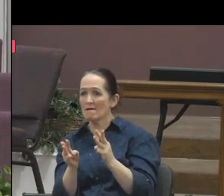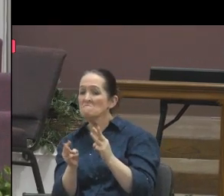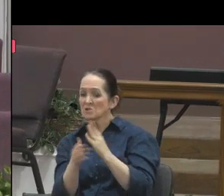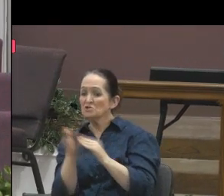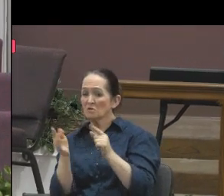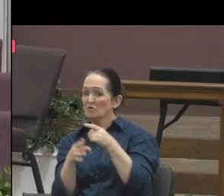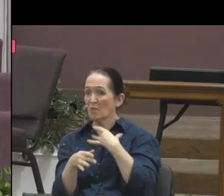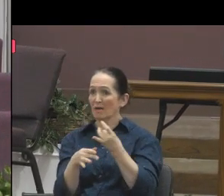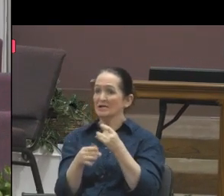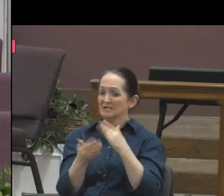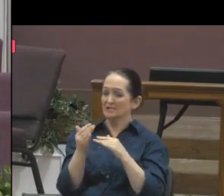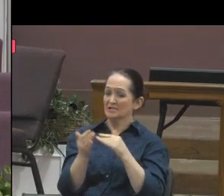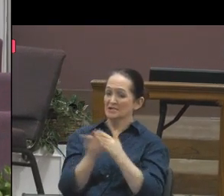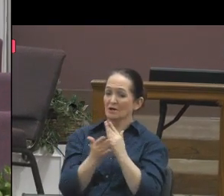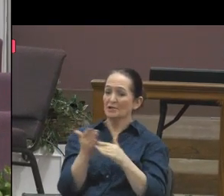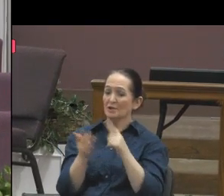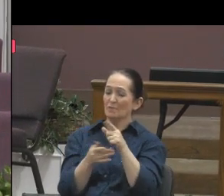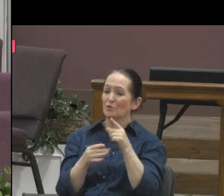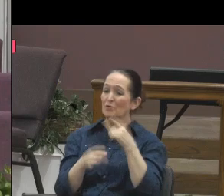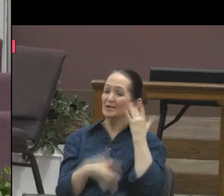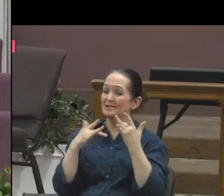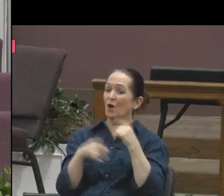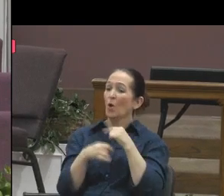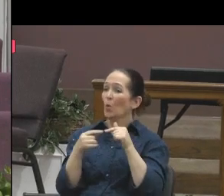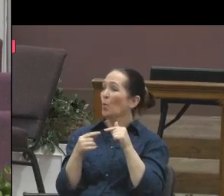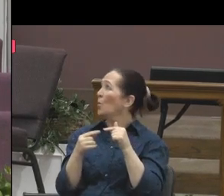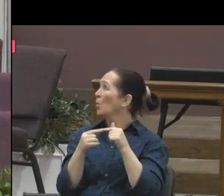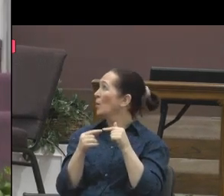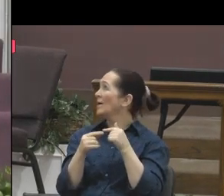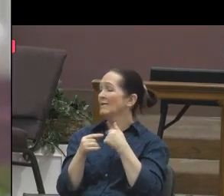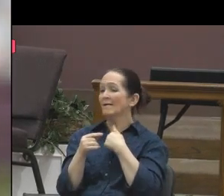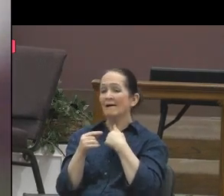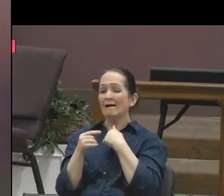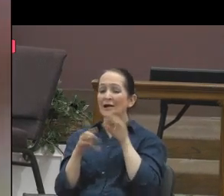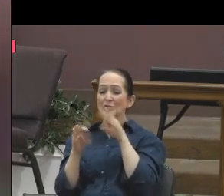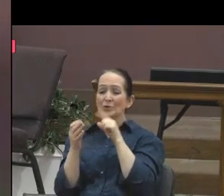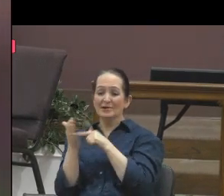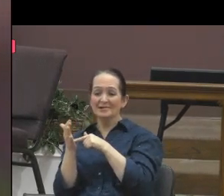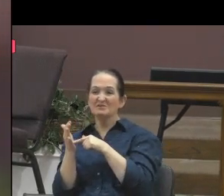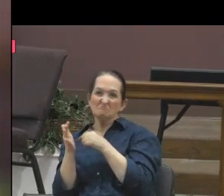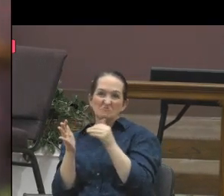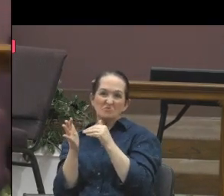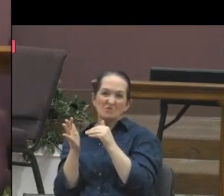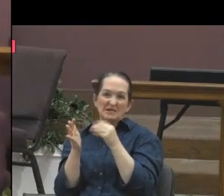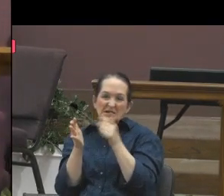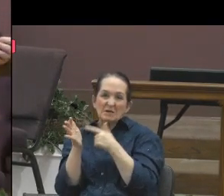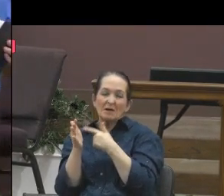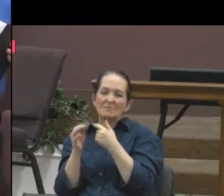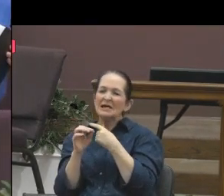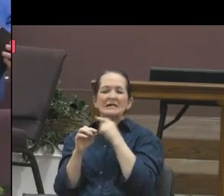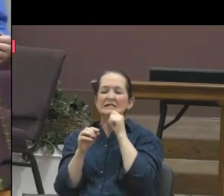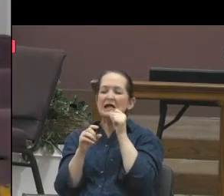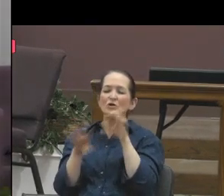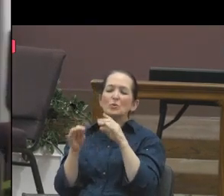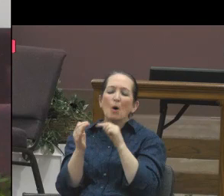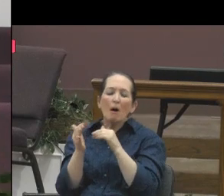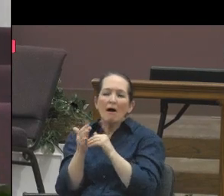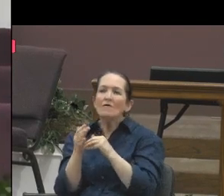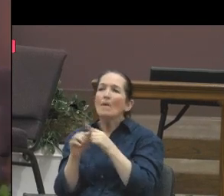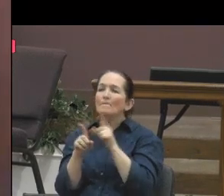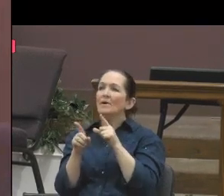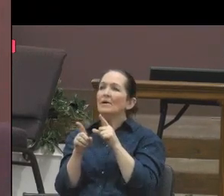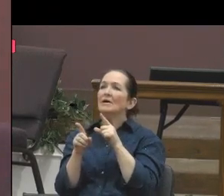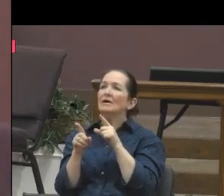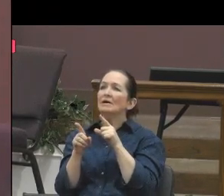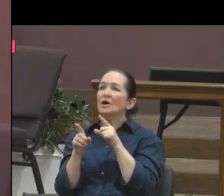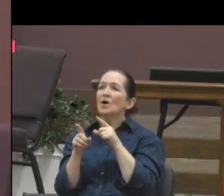some of you get excited when I come across that this way from time to time. Not that I do that often, but we come